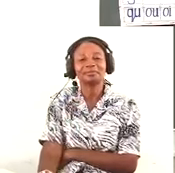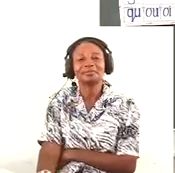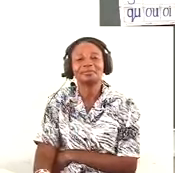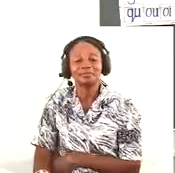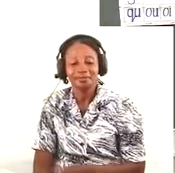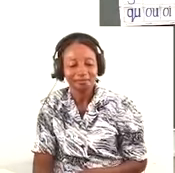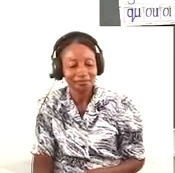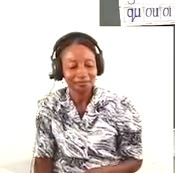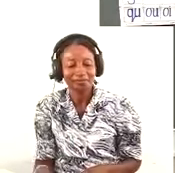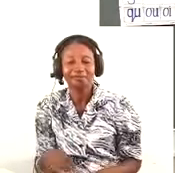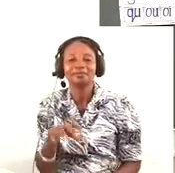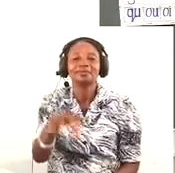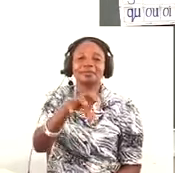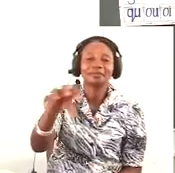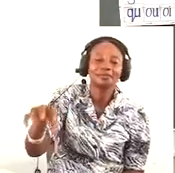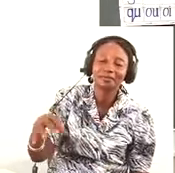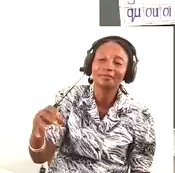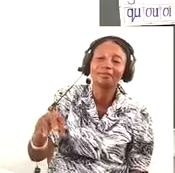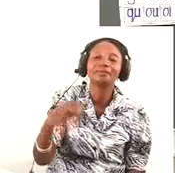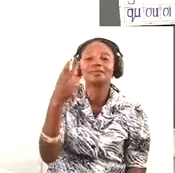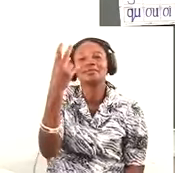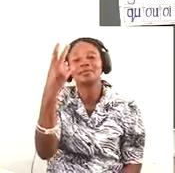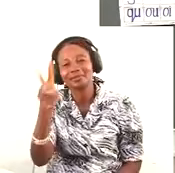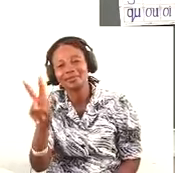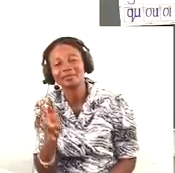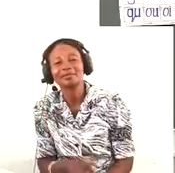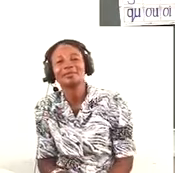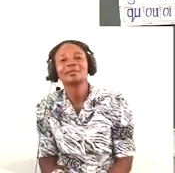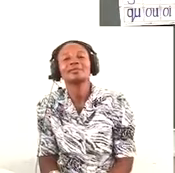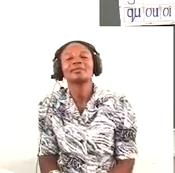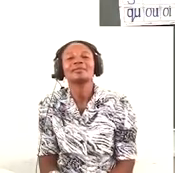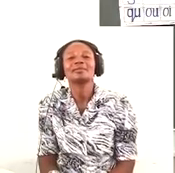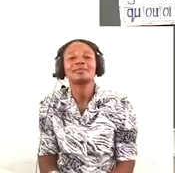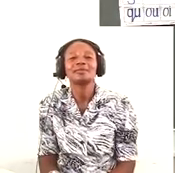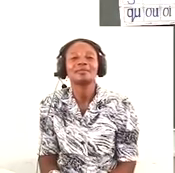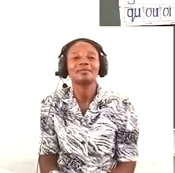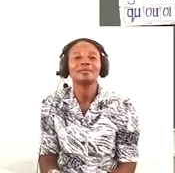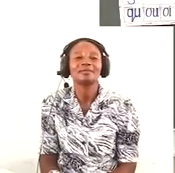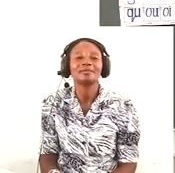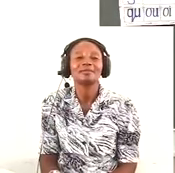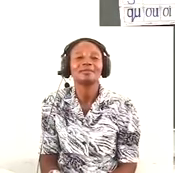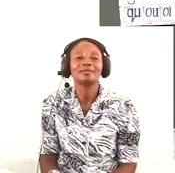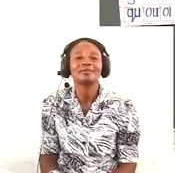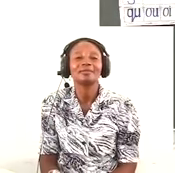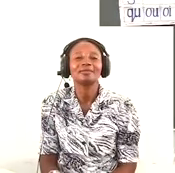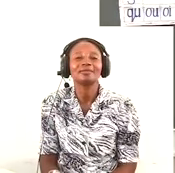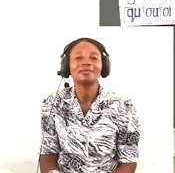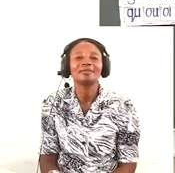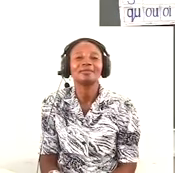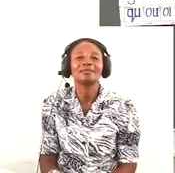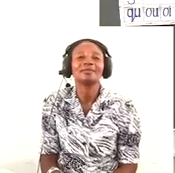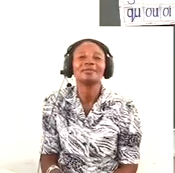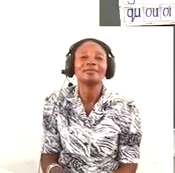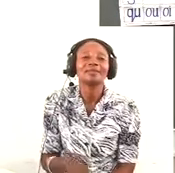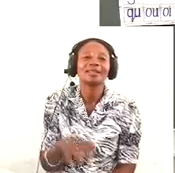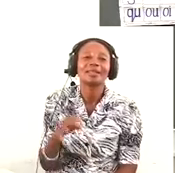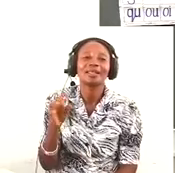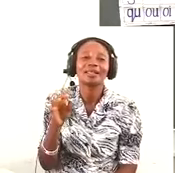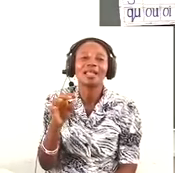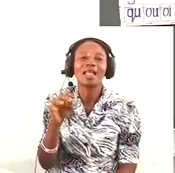Good. Now let's move to the second sound. And that is the